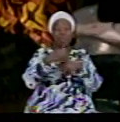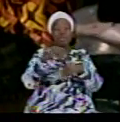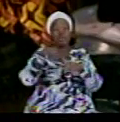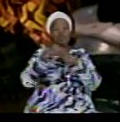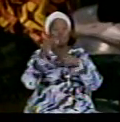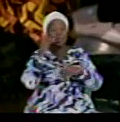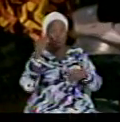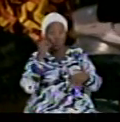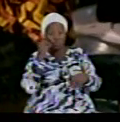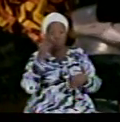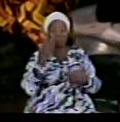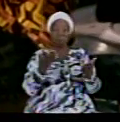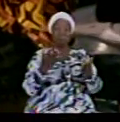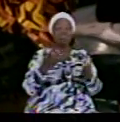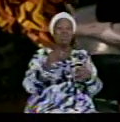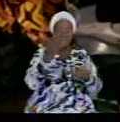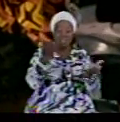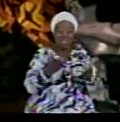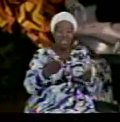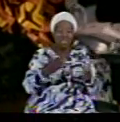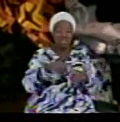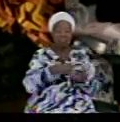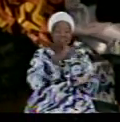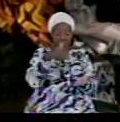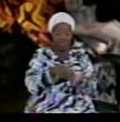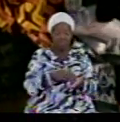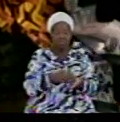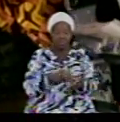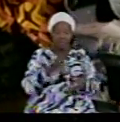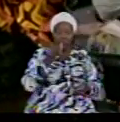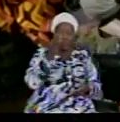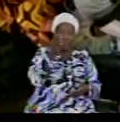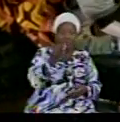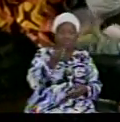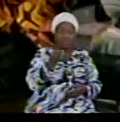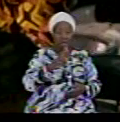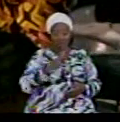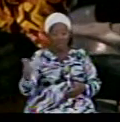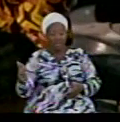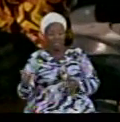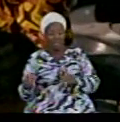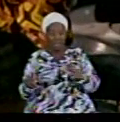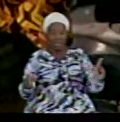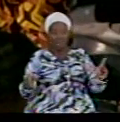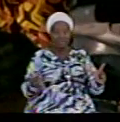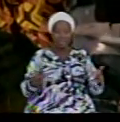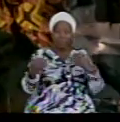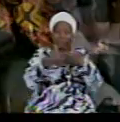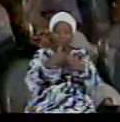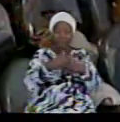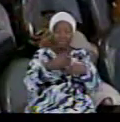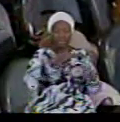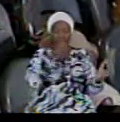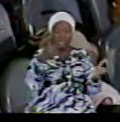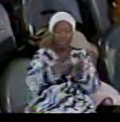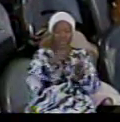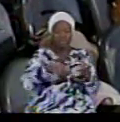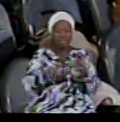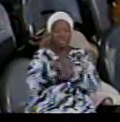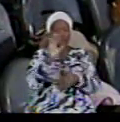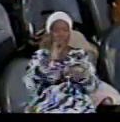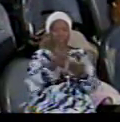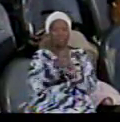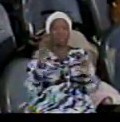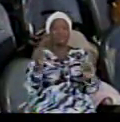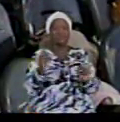the front, or in the middle, on the right, on the left. This is the day of your